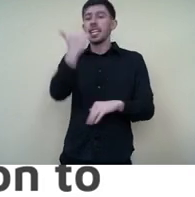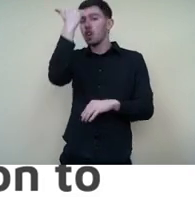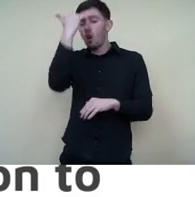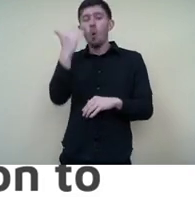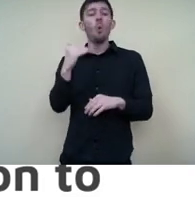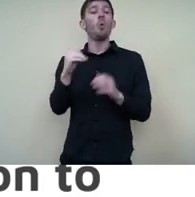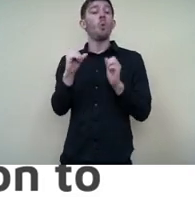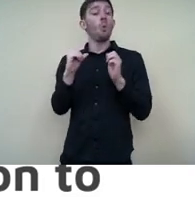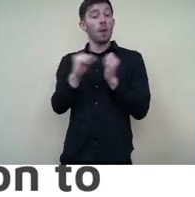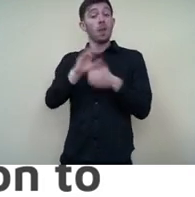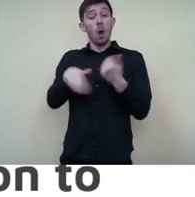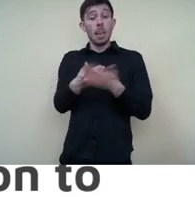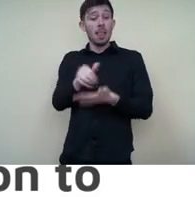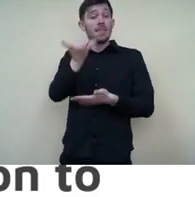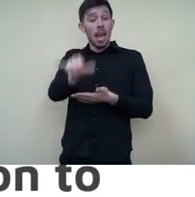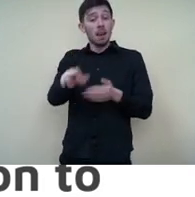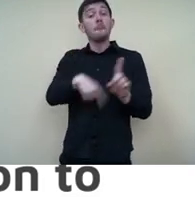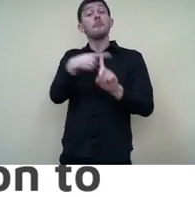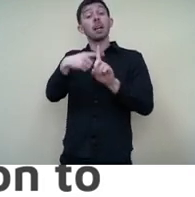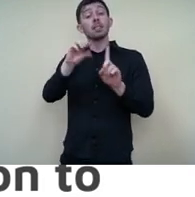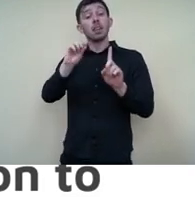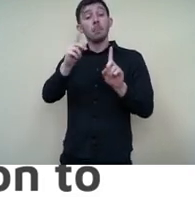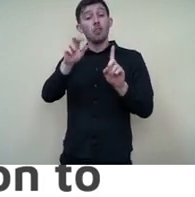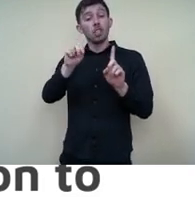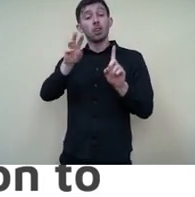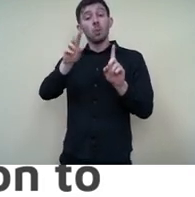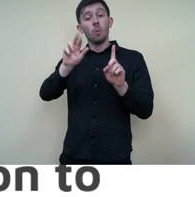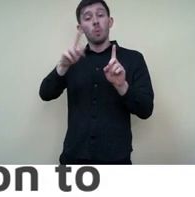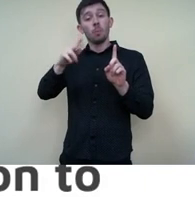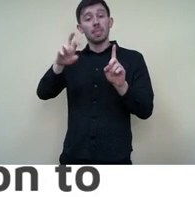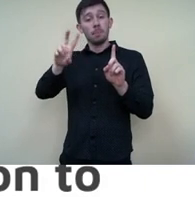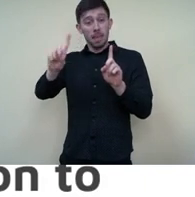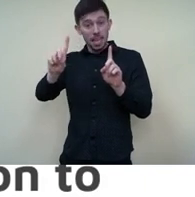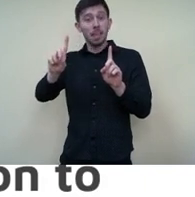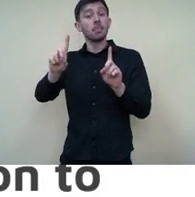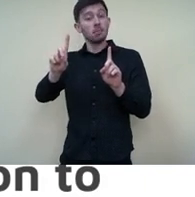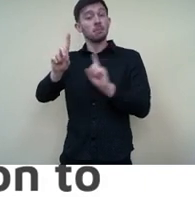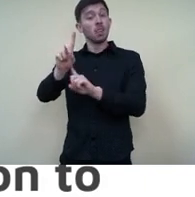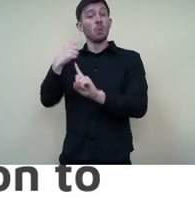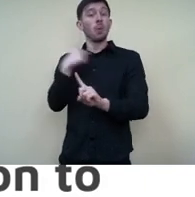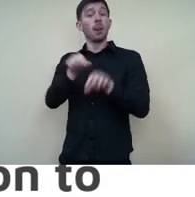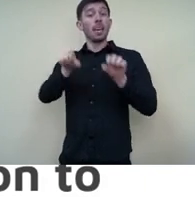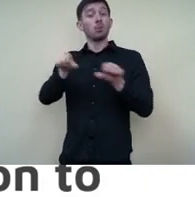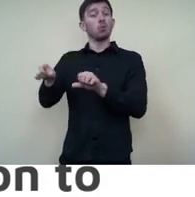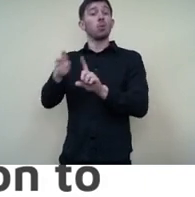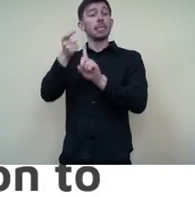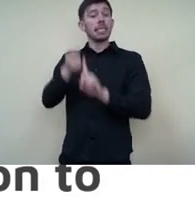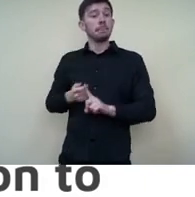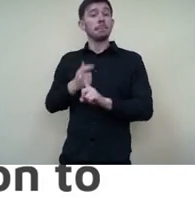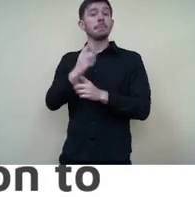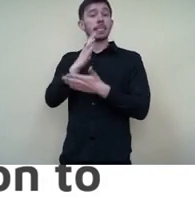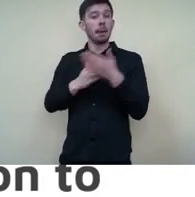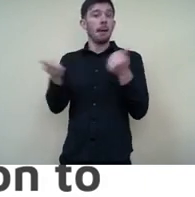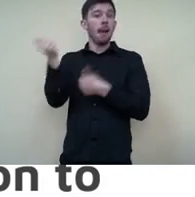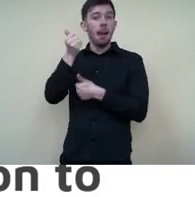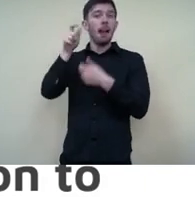Speed, we removed a lot of inefficient processes that usually happen during vaccine development. And so that's the first myth that